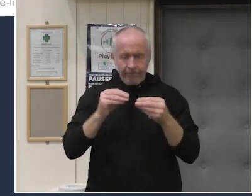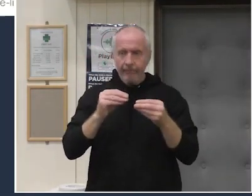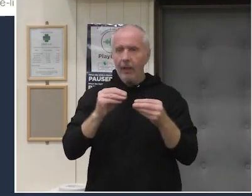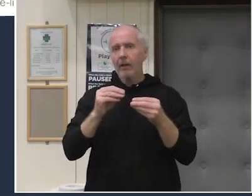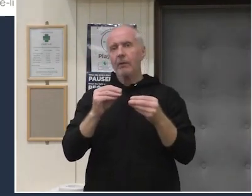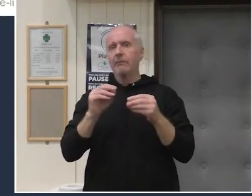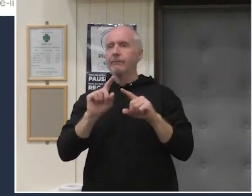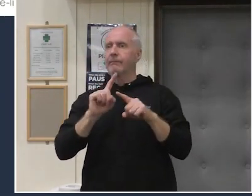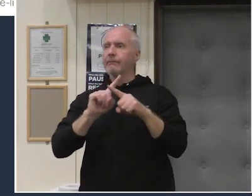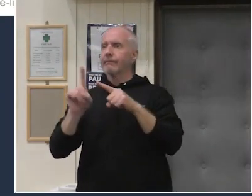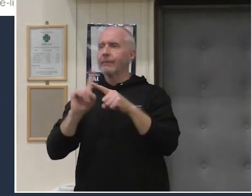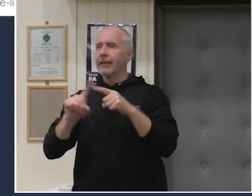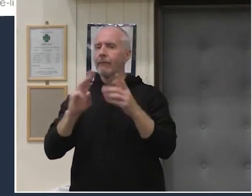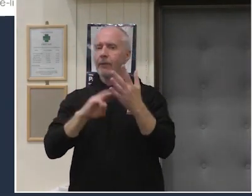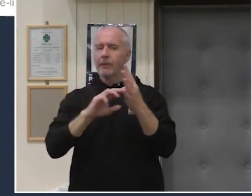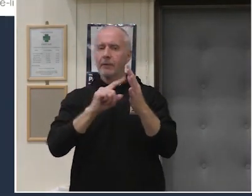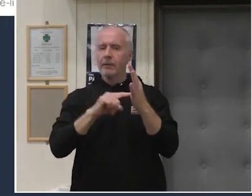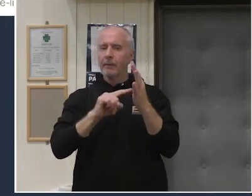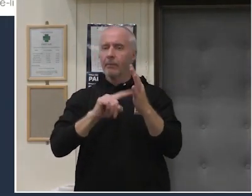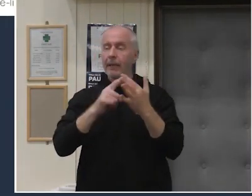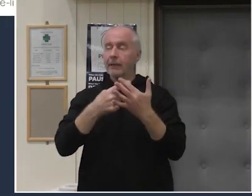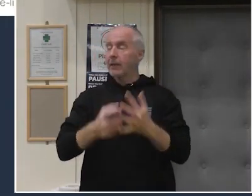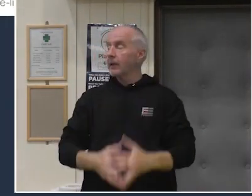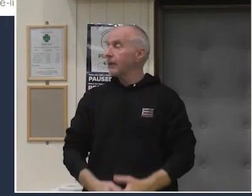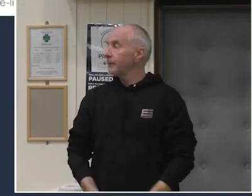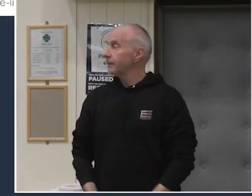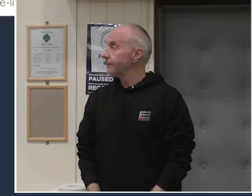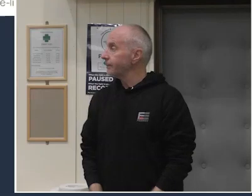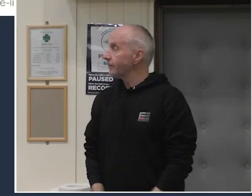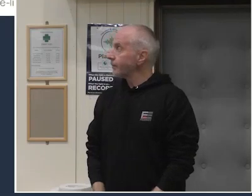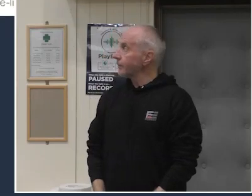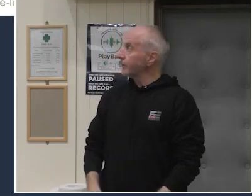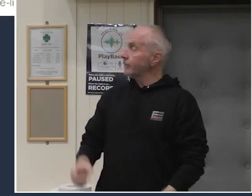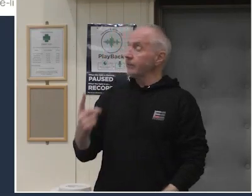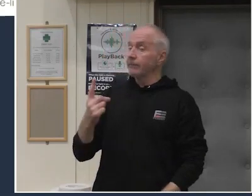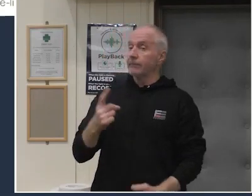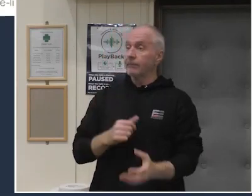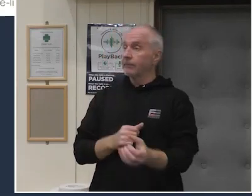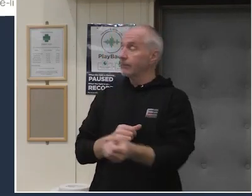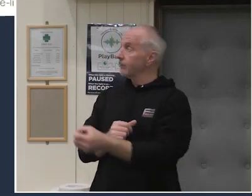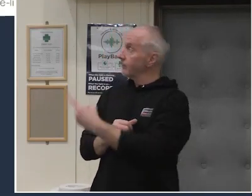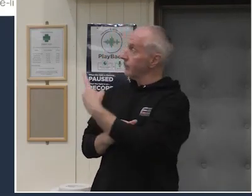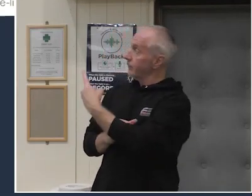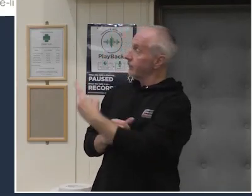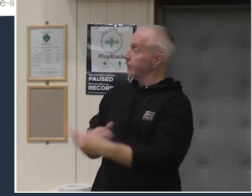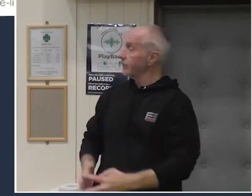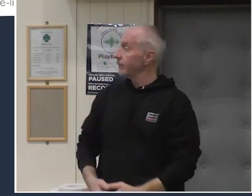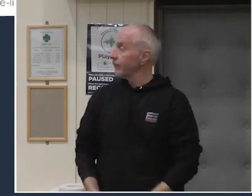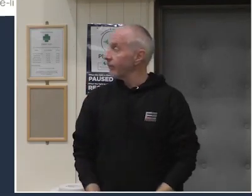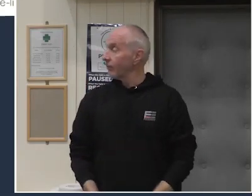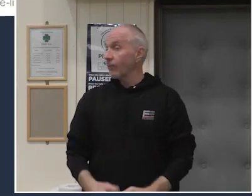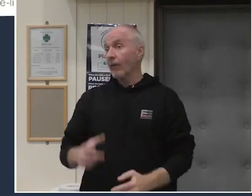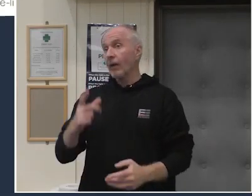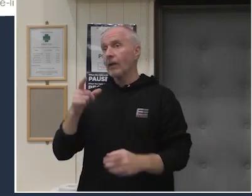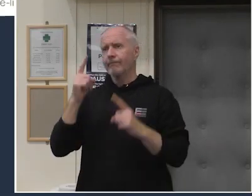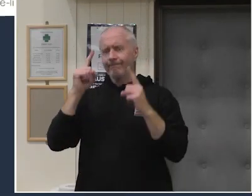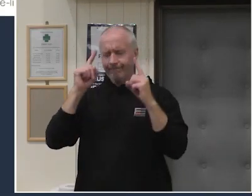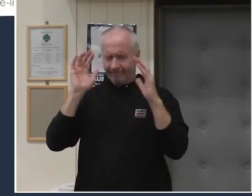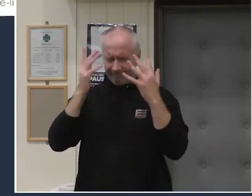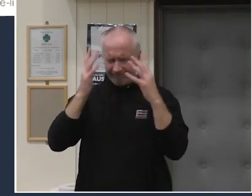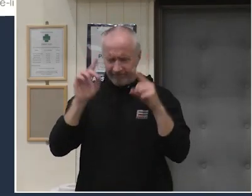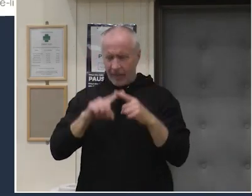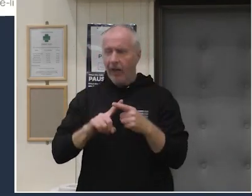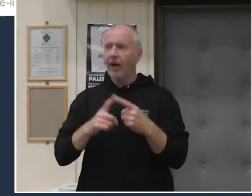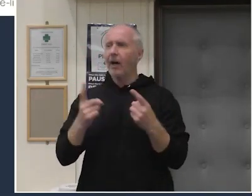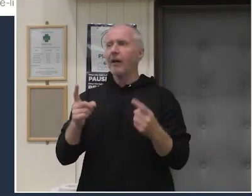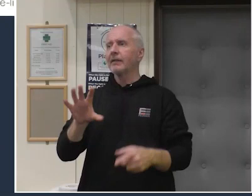And so, I put one up there. You might be a little bit concerned, oh, he's